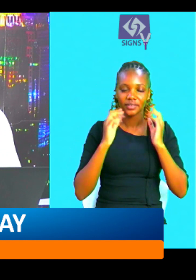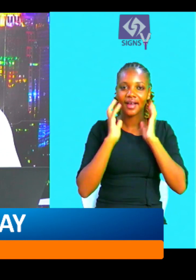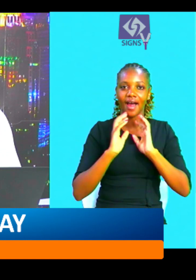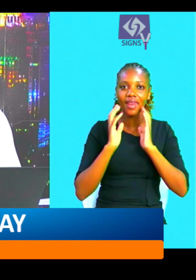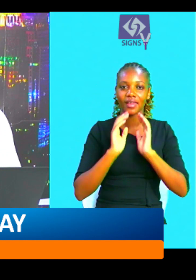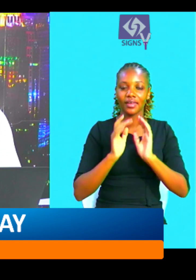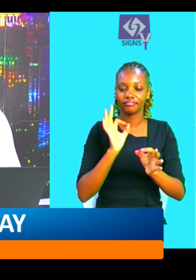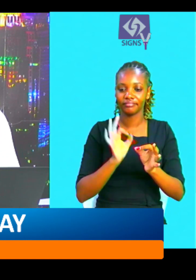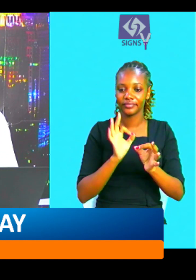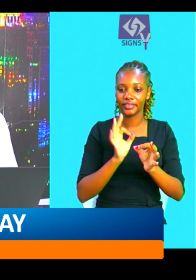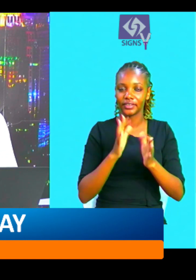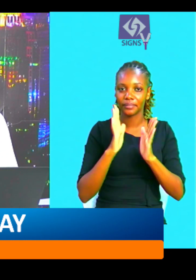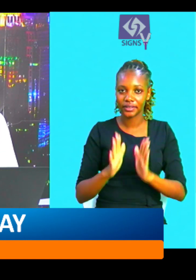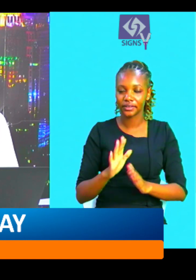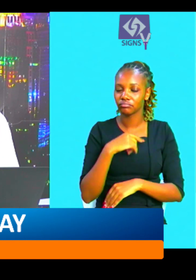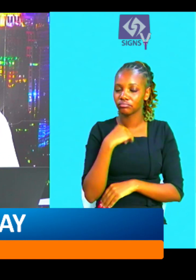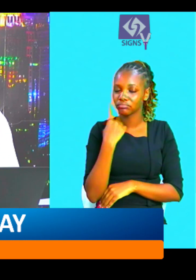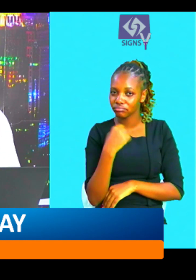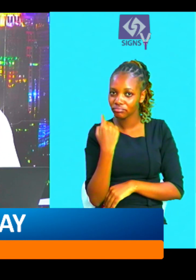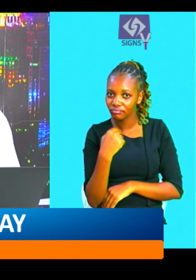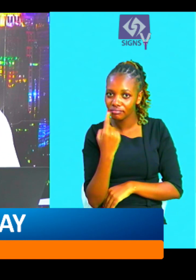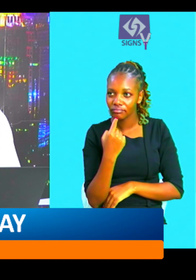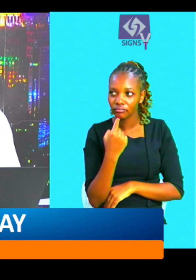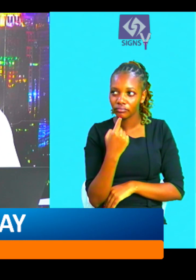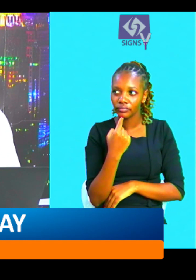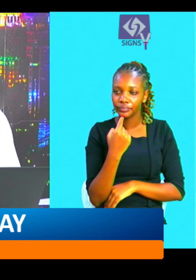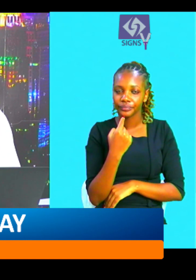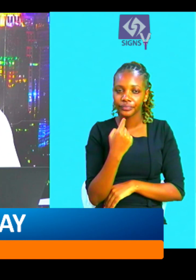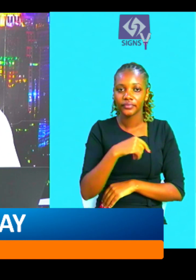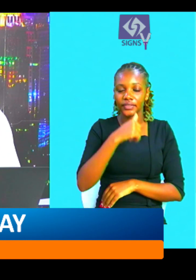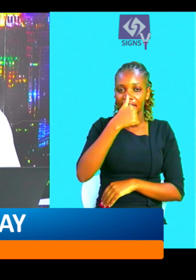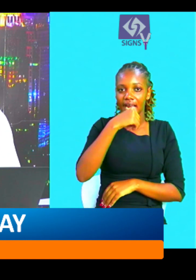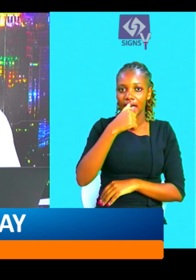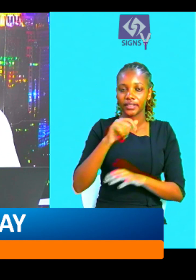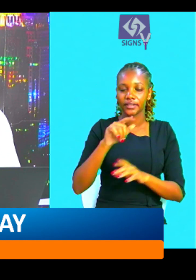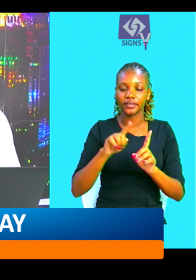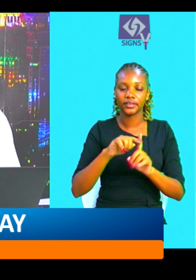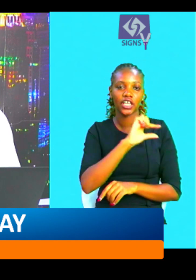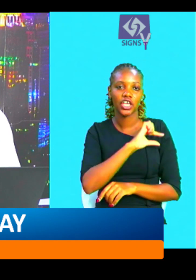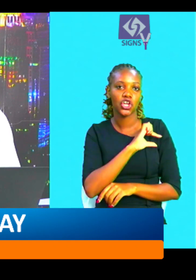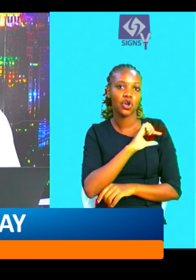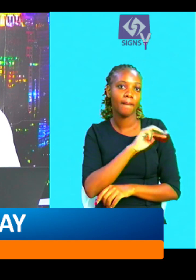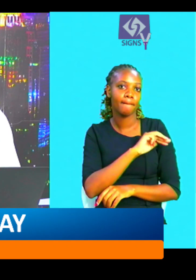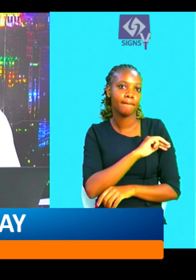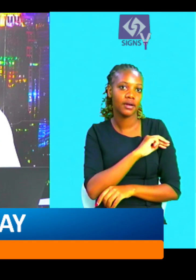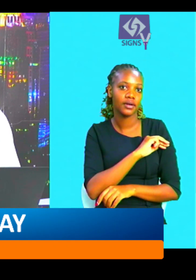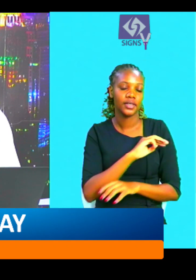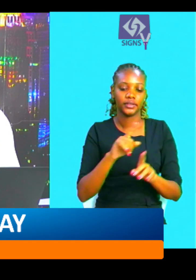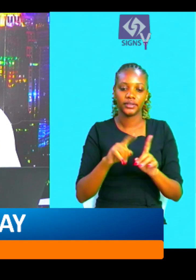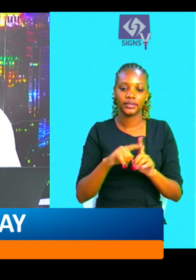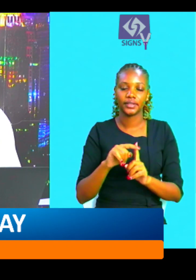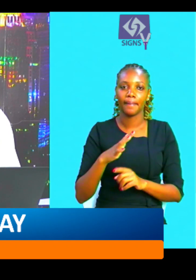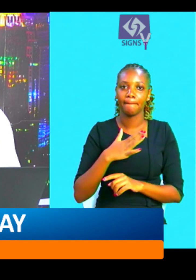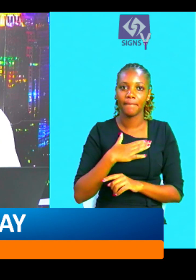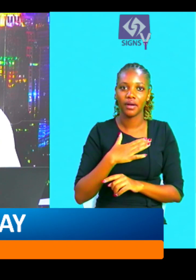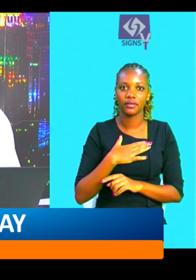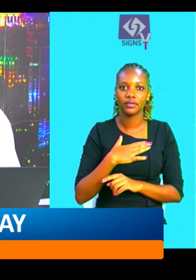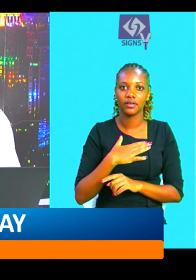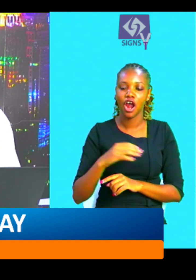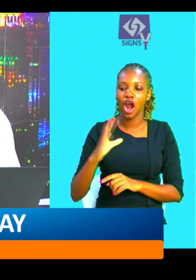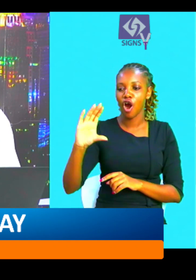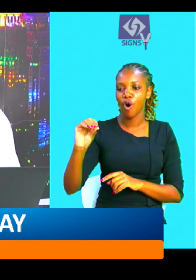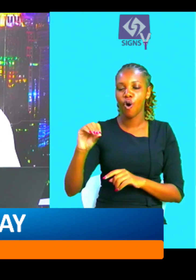If not to the courts. So we are hoping that some of these things will be reviewed. The rate of taxation